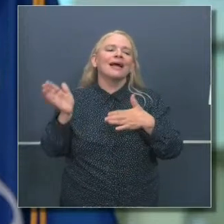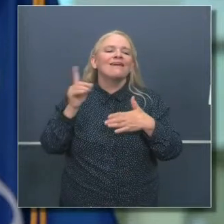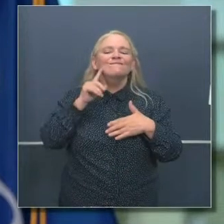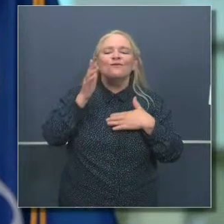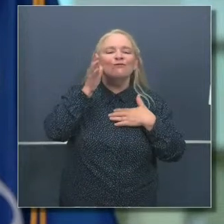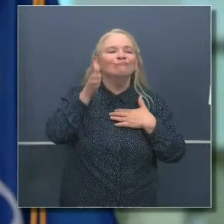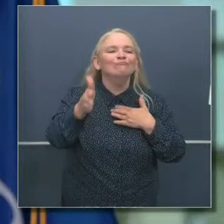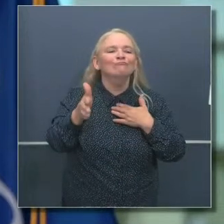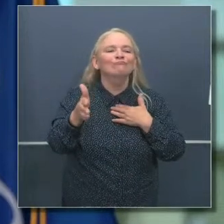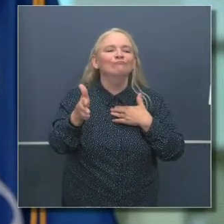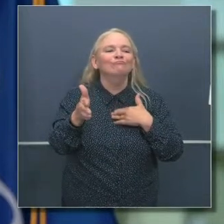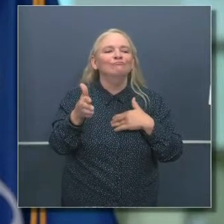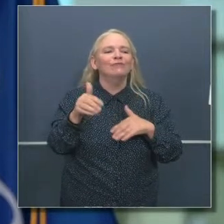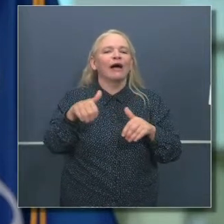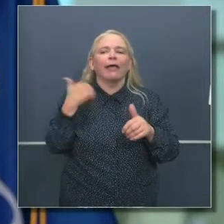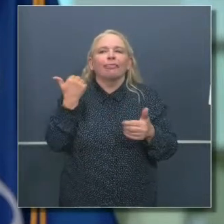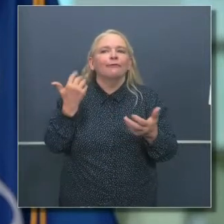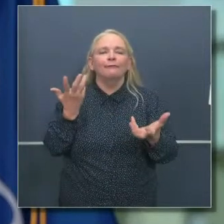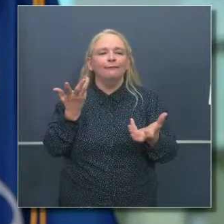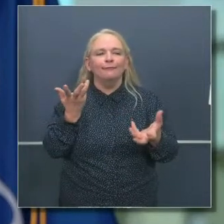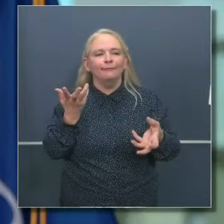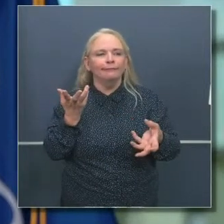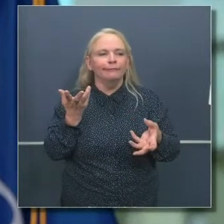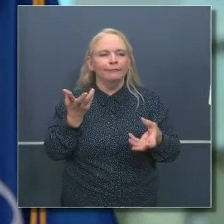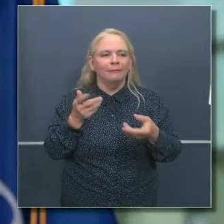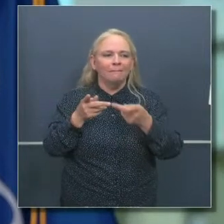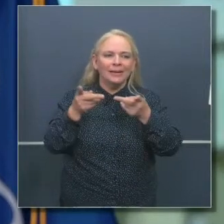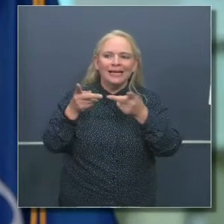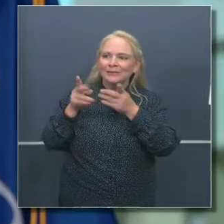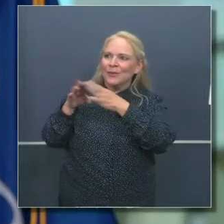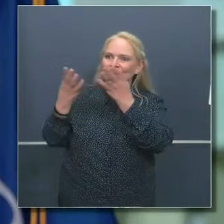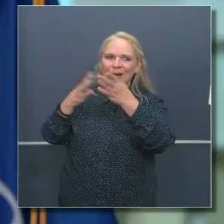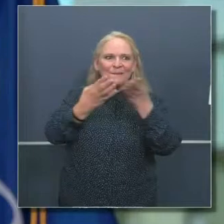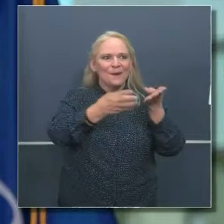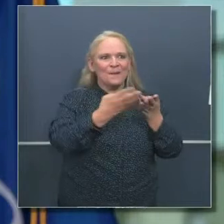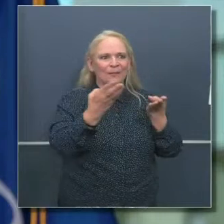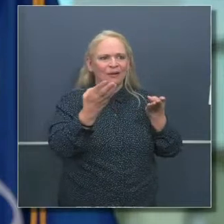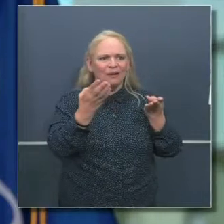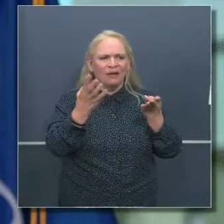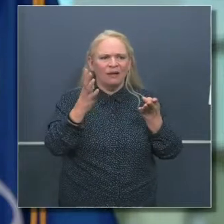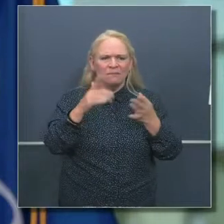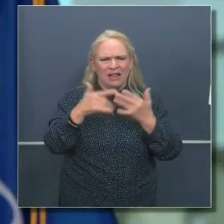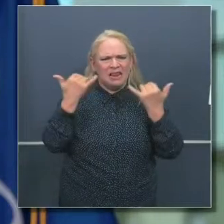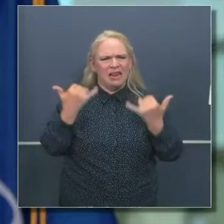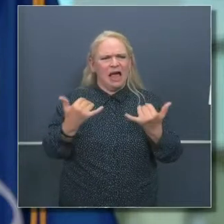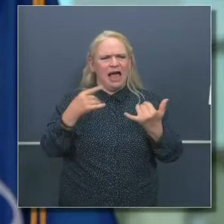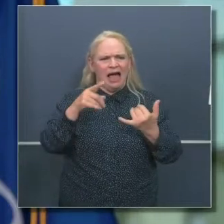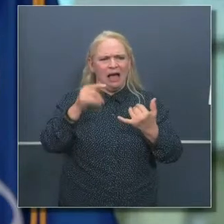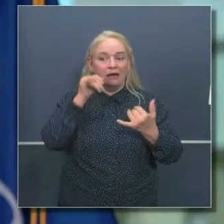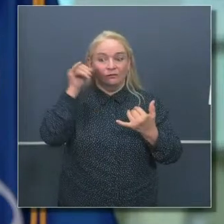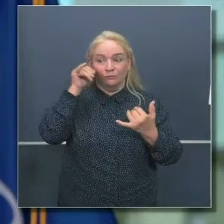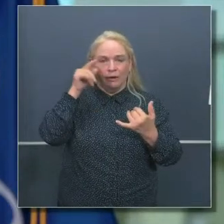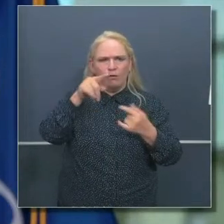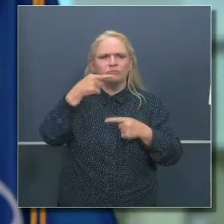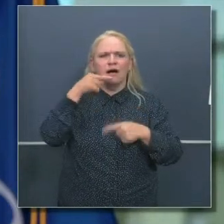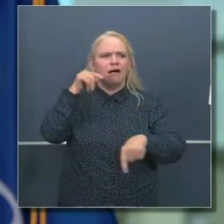there any lessons from what didn't work about the